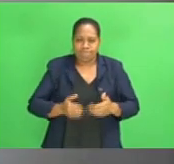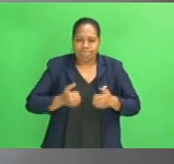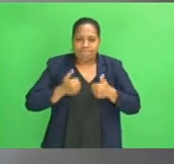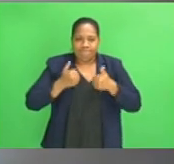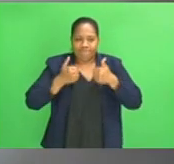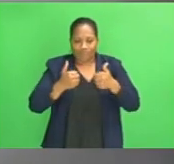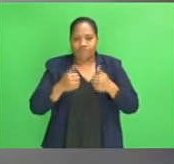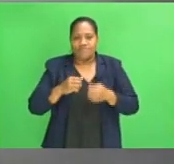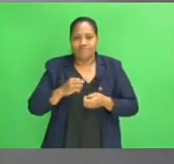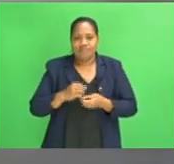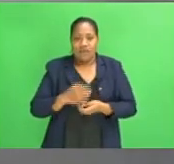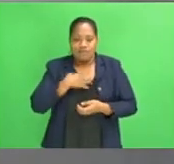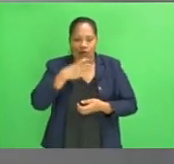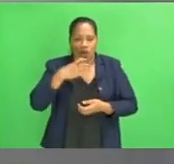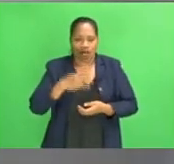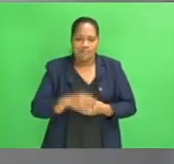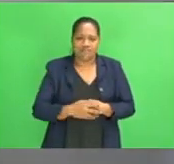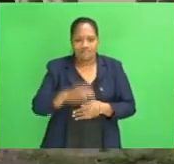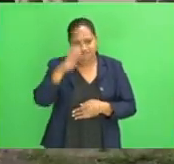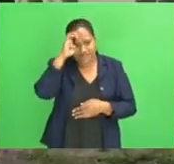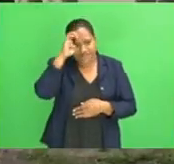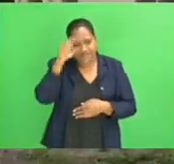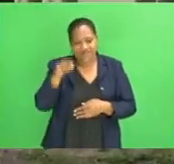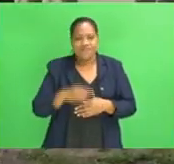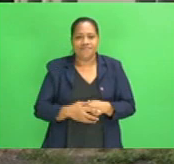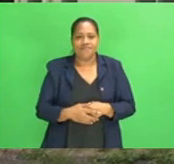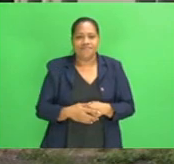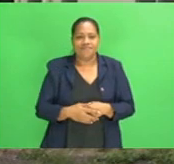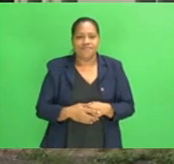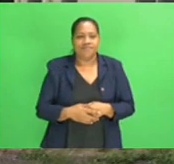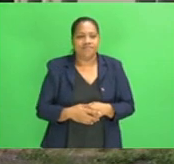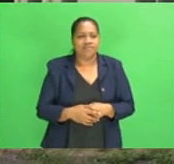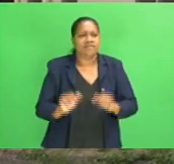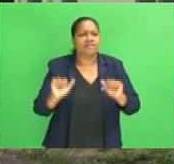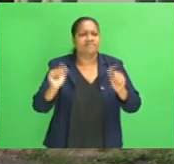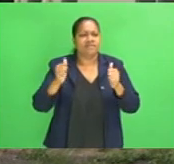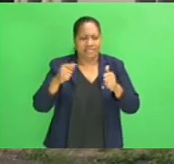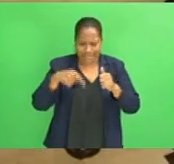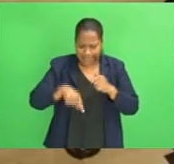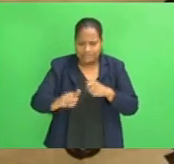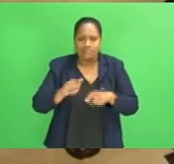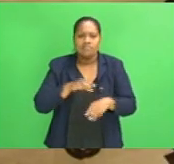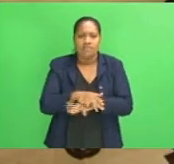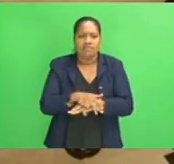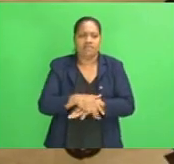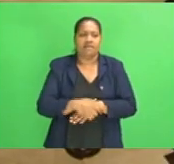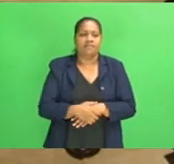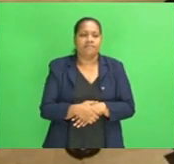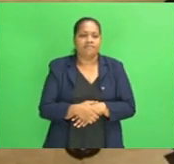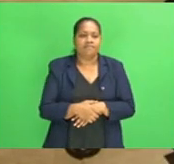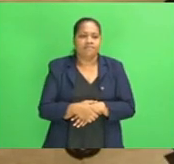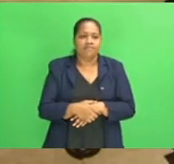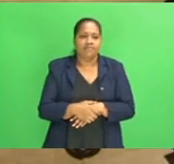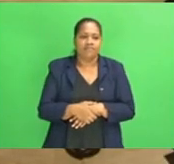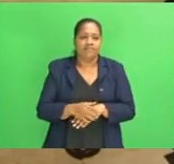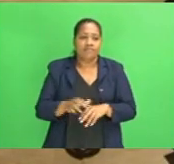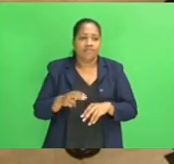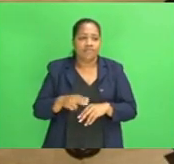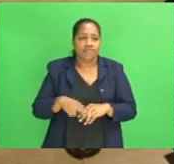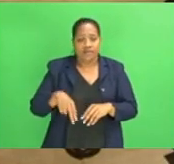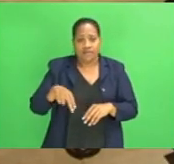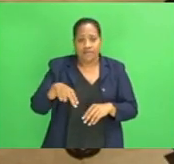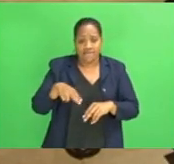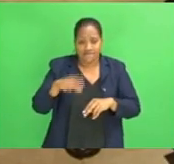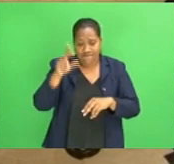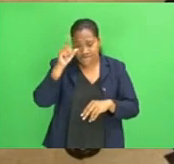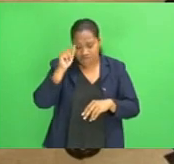Council. Construction of the 2 quarters started in April and was completed earlier this month. Fijian communities across Mbua